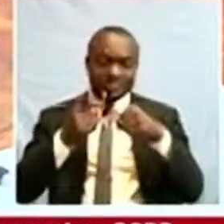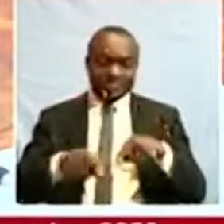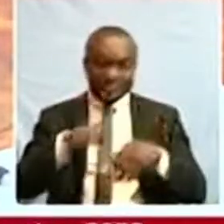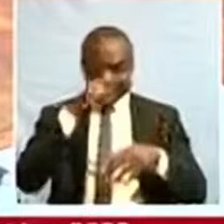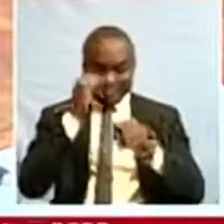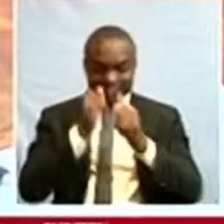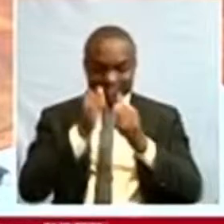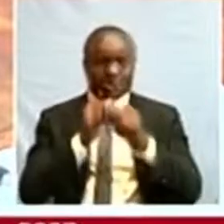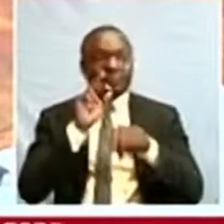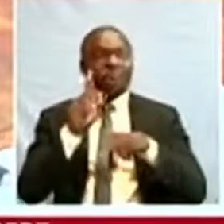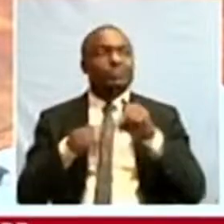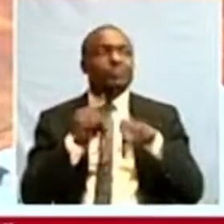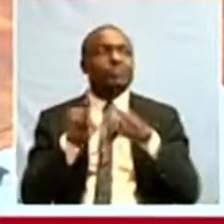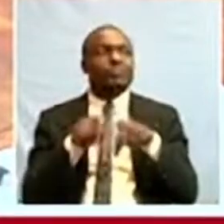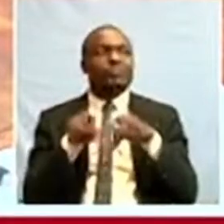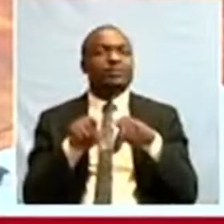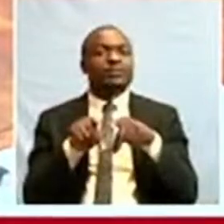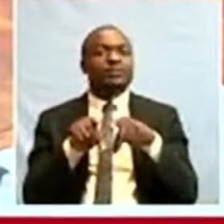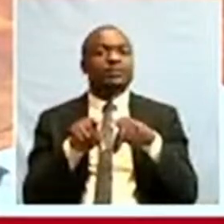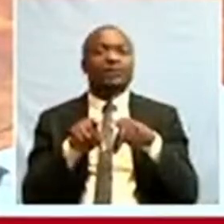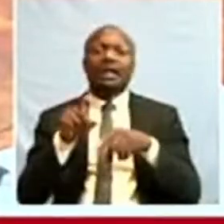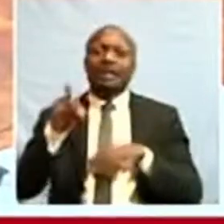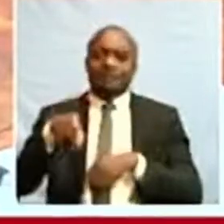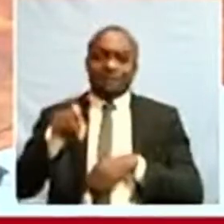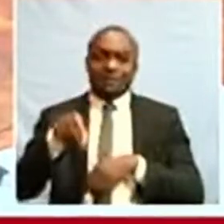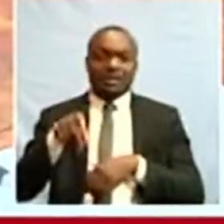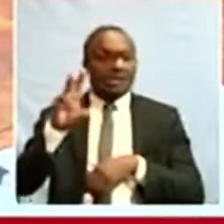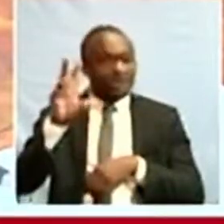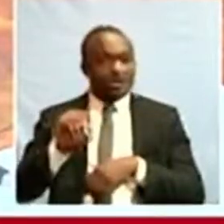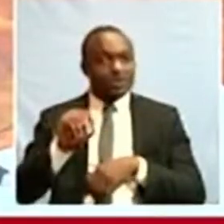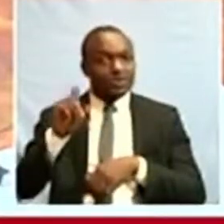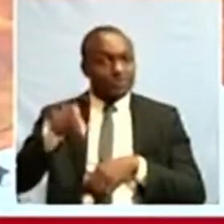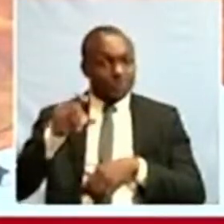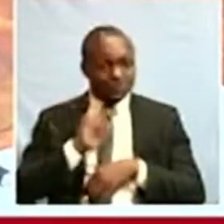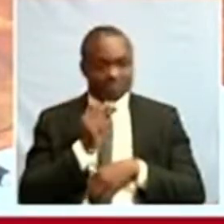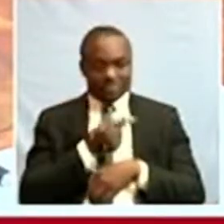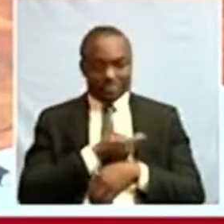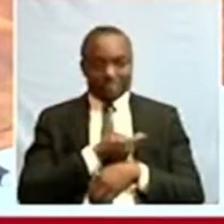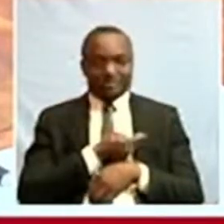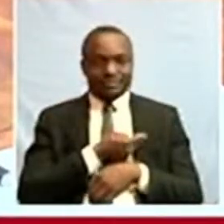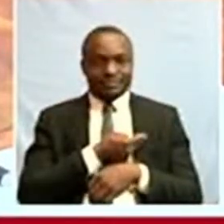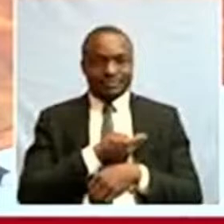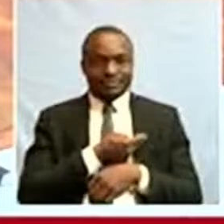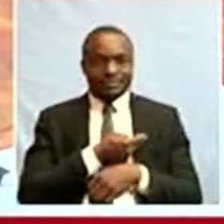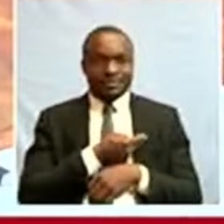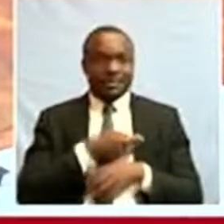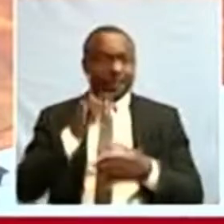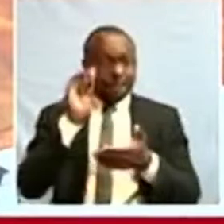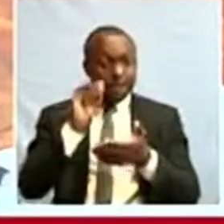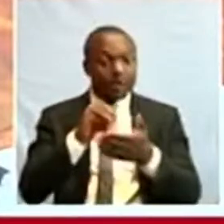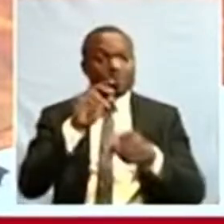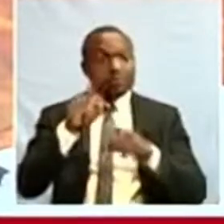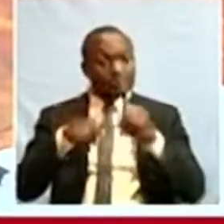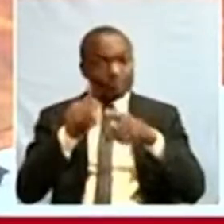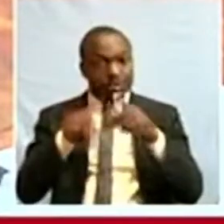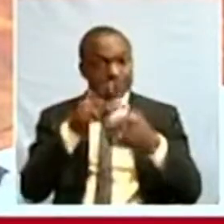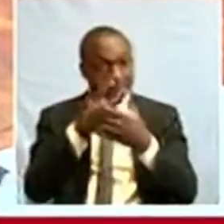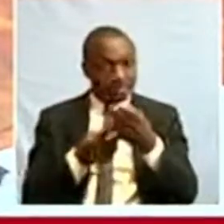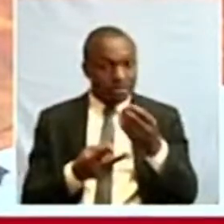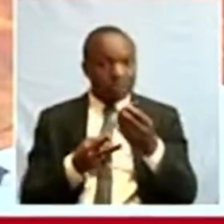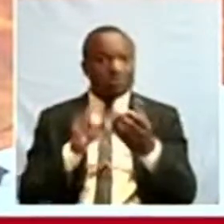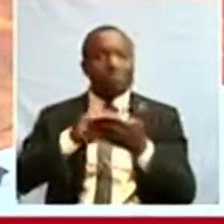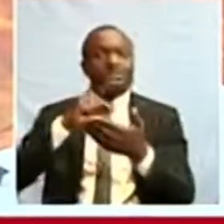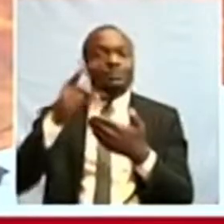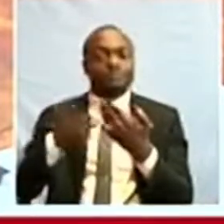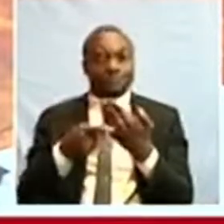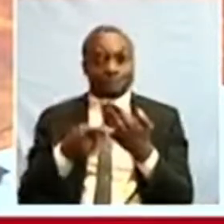our people are in dire need, and there's no need for us to be putting people on both